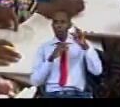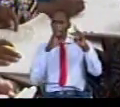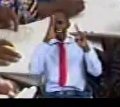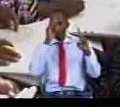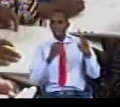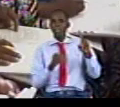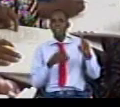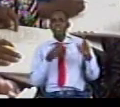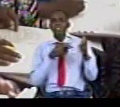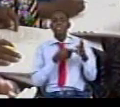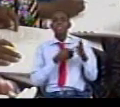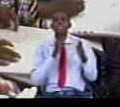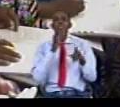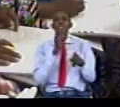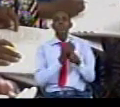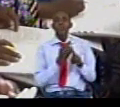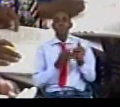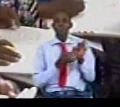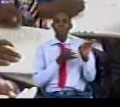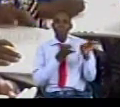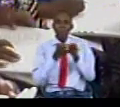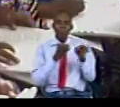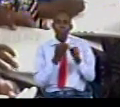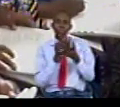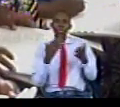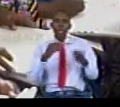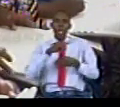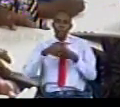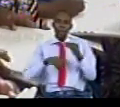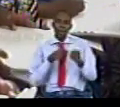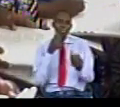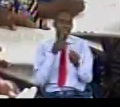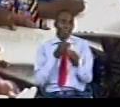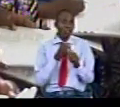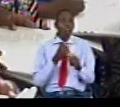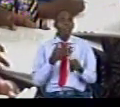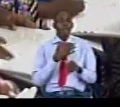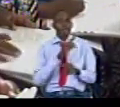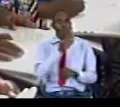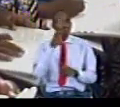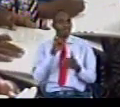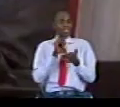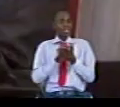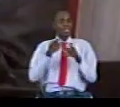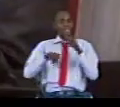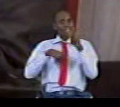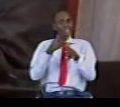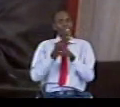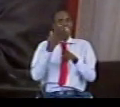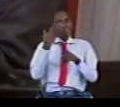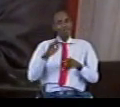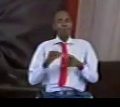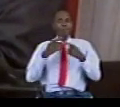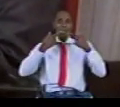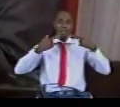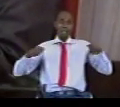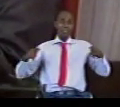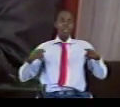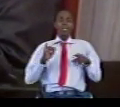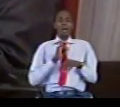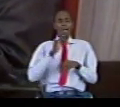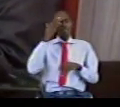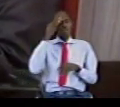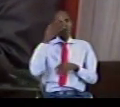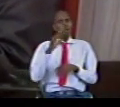is reporting something about himself, but he's using this kind of language, talking in the third person. And I knew such a man, whether